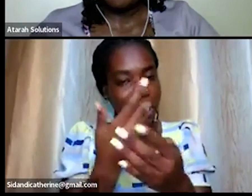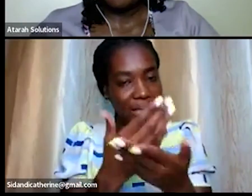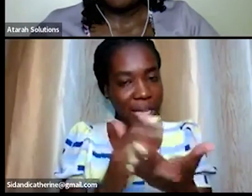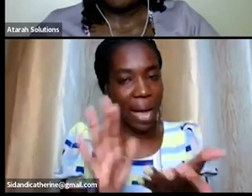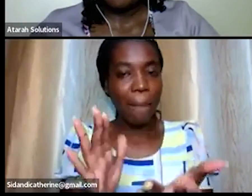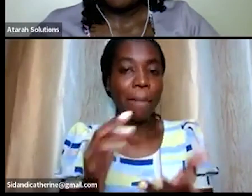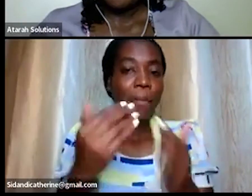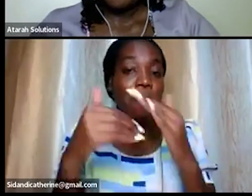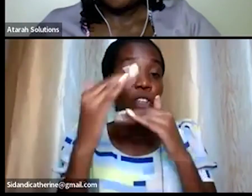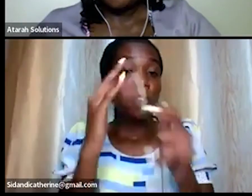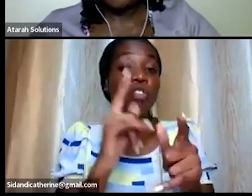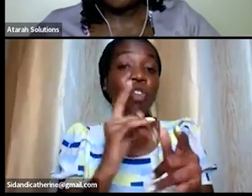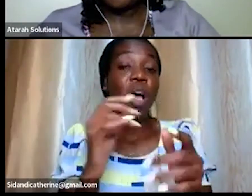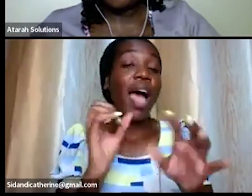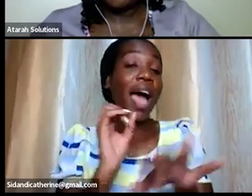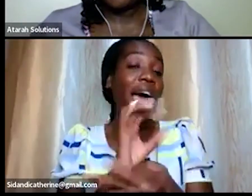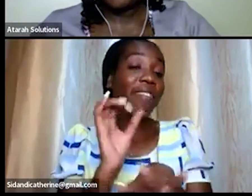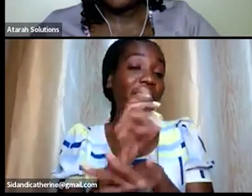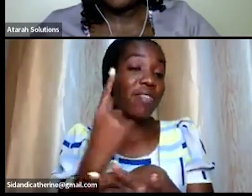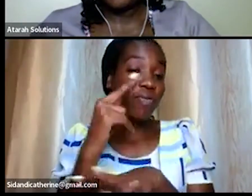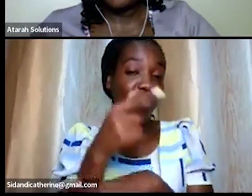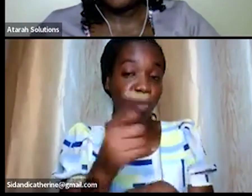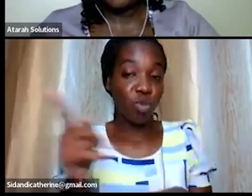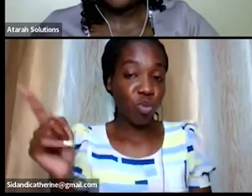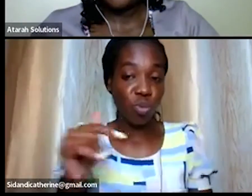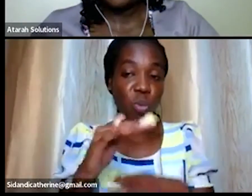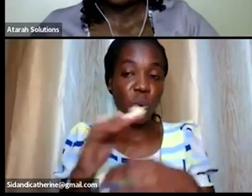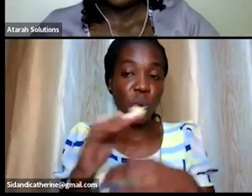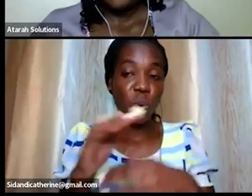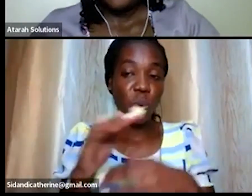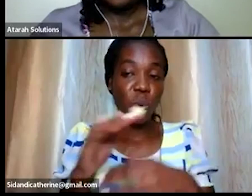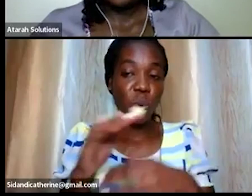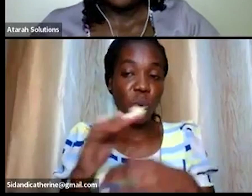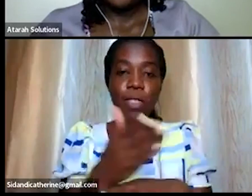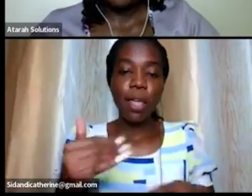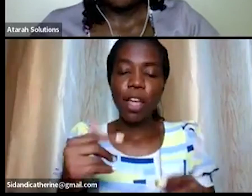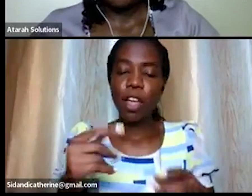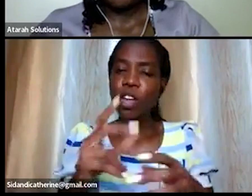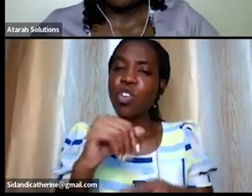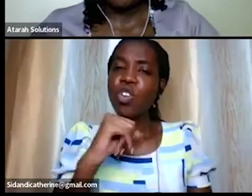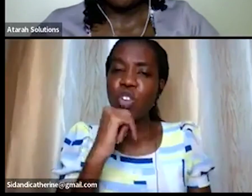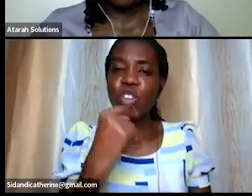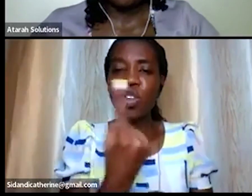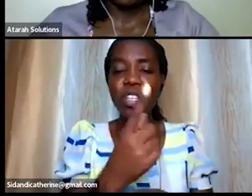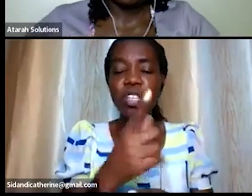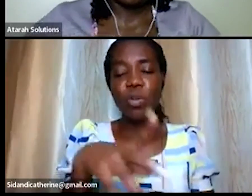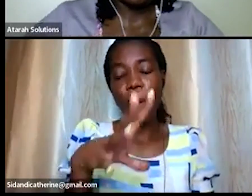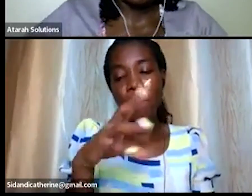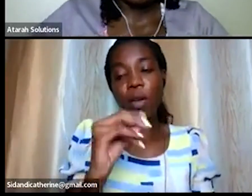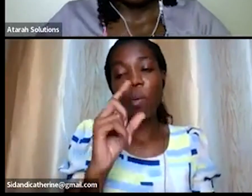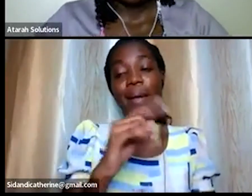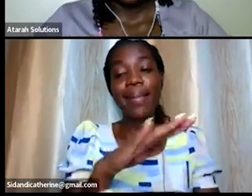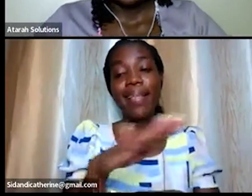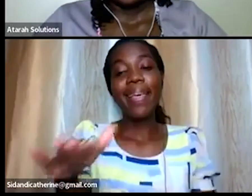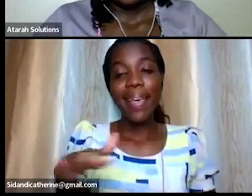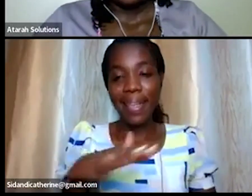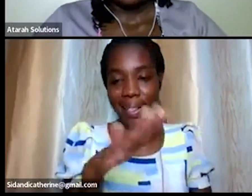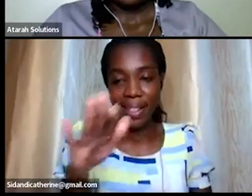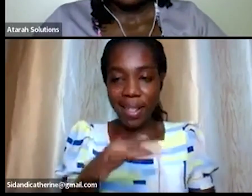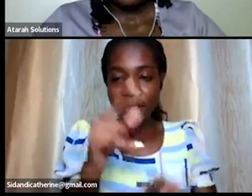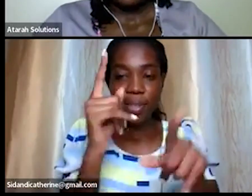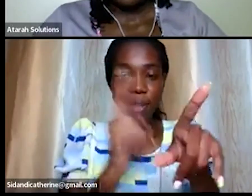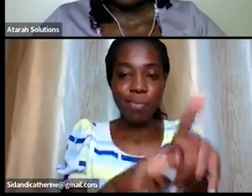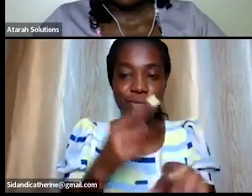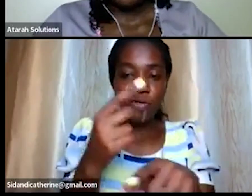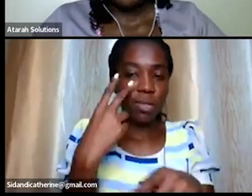So my advice to you, the audience in here, not just stick it to one area while seeing yourself